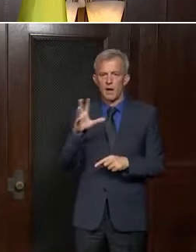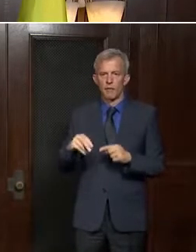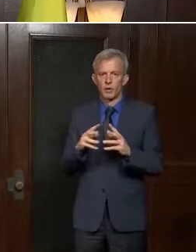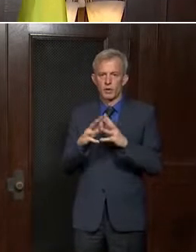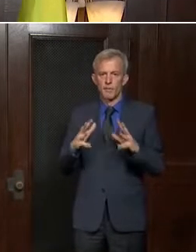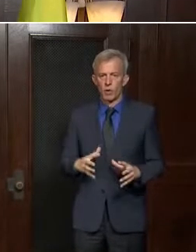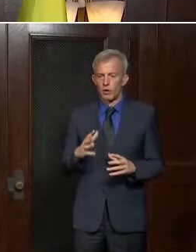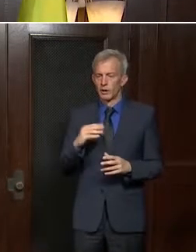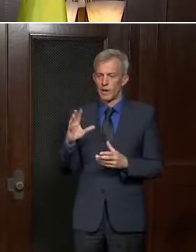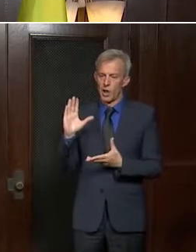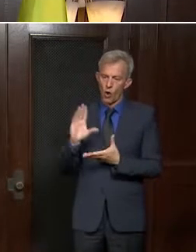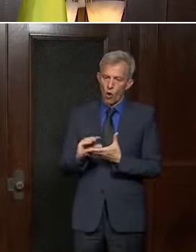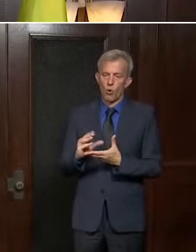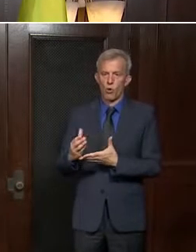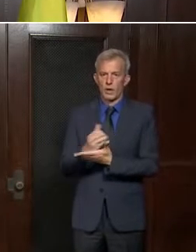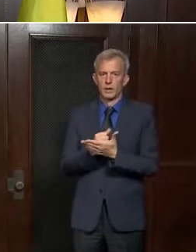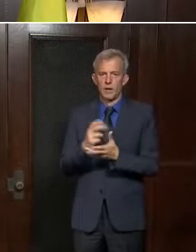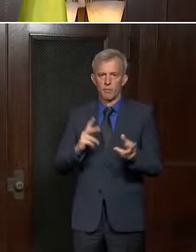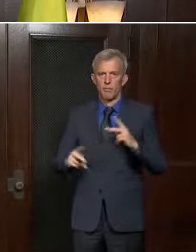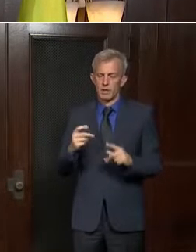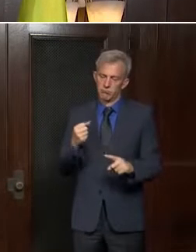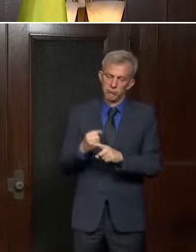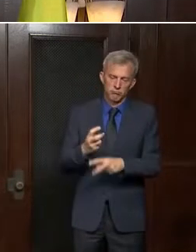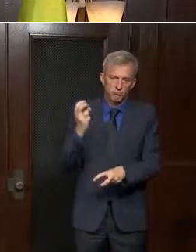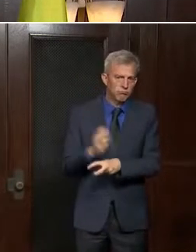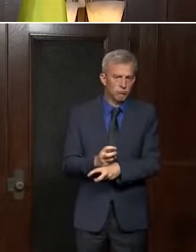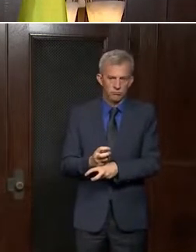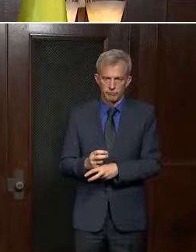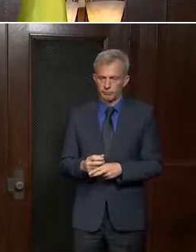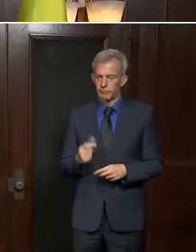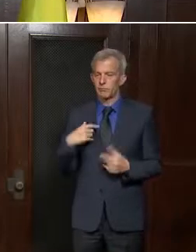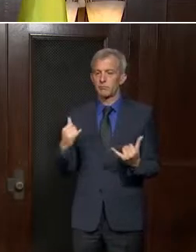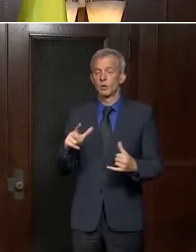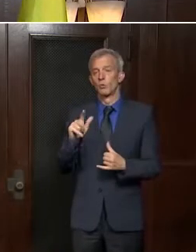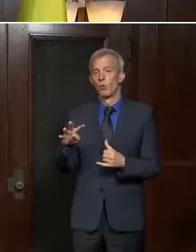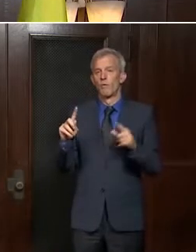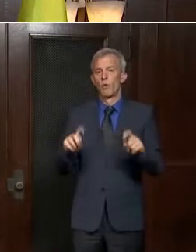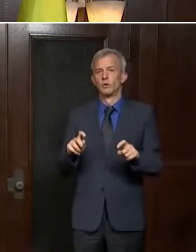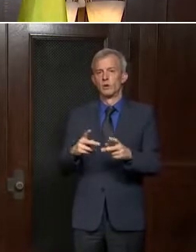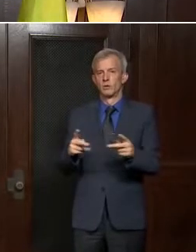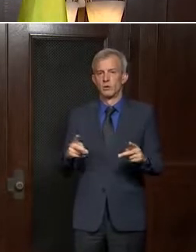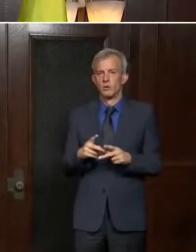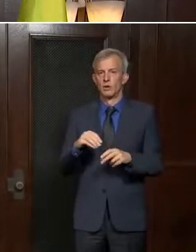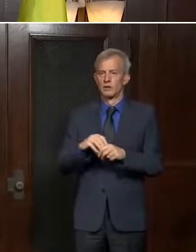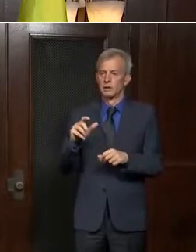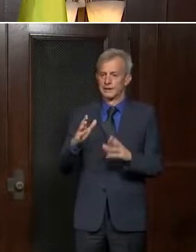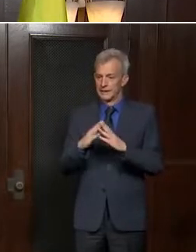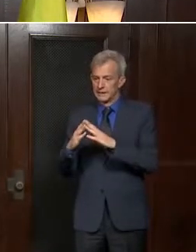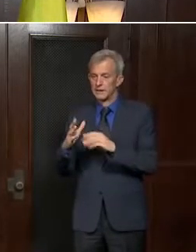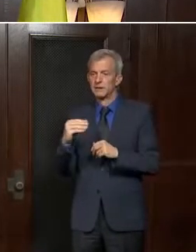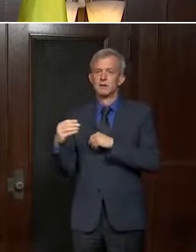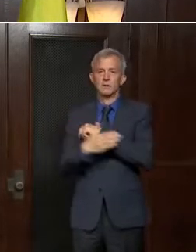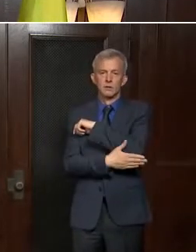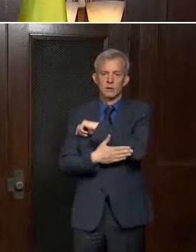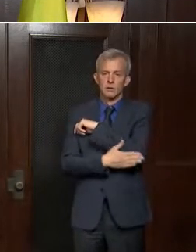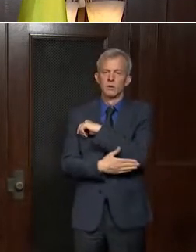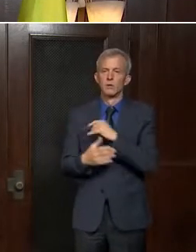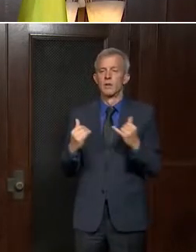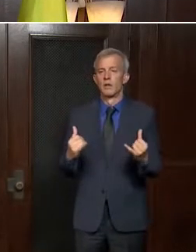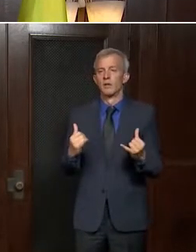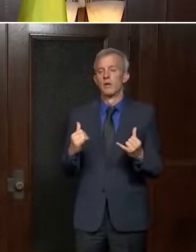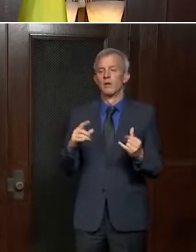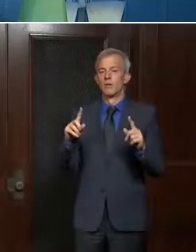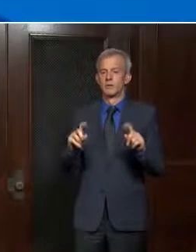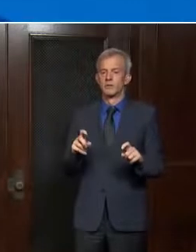income Angelinos. We now have 24 testing locations across the city and the county, and we've now tested more